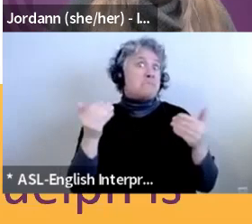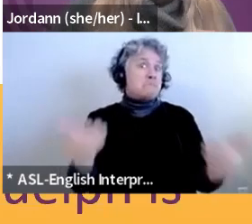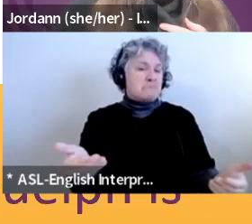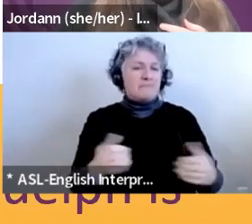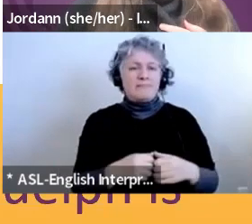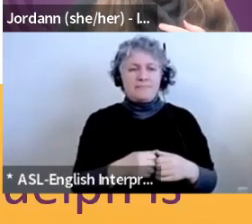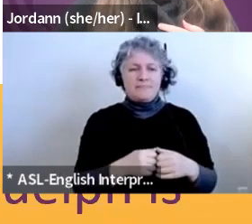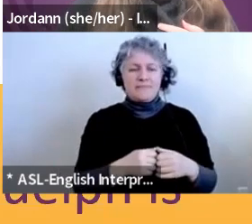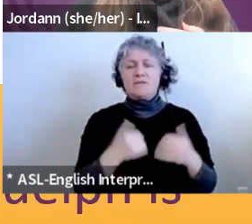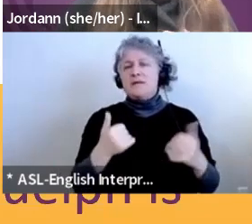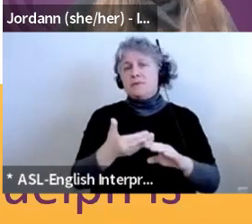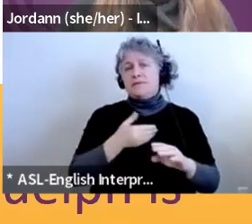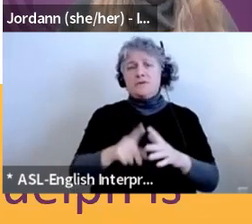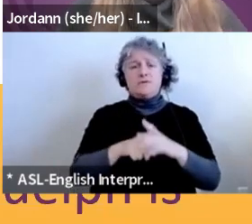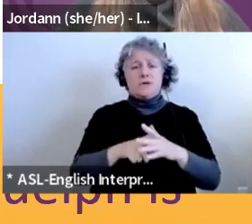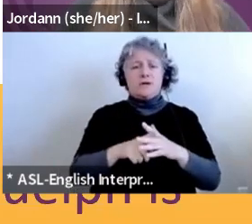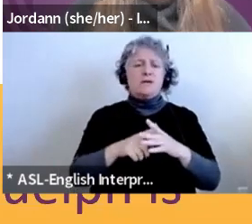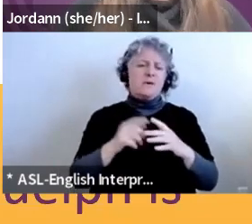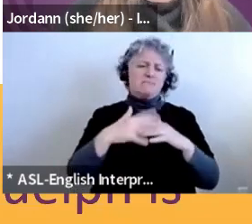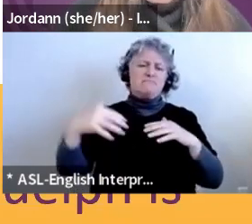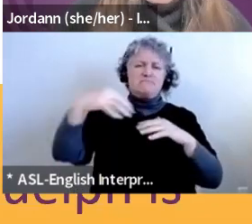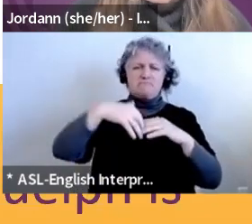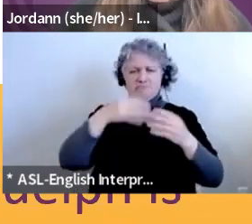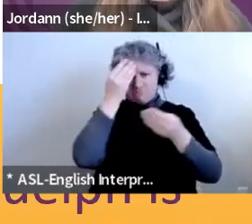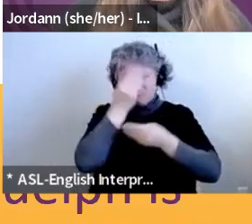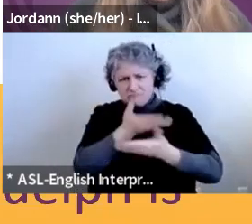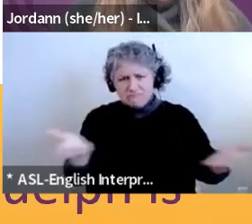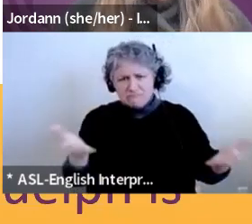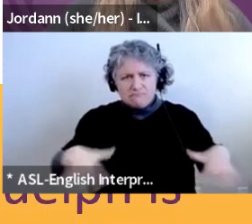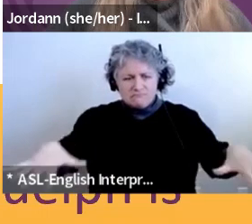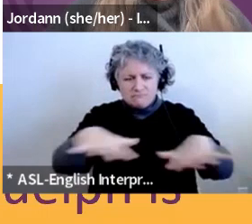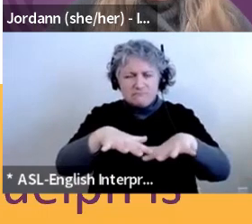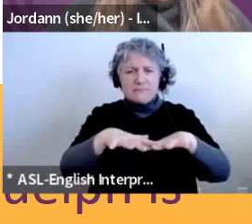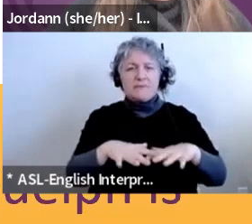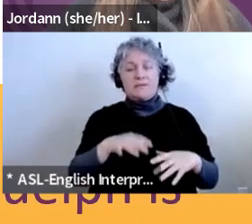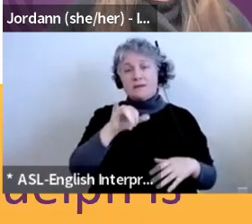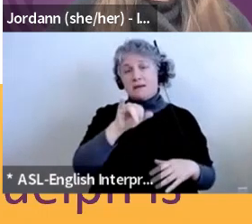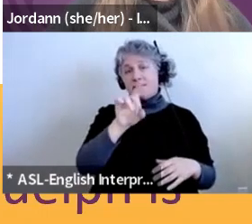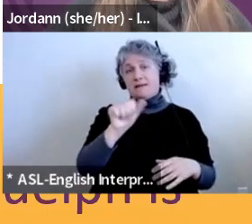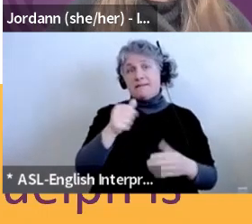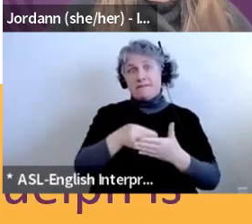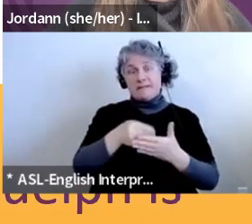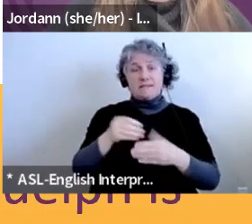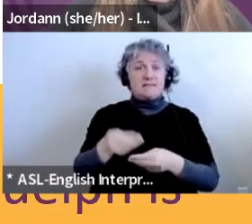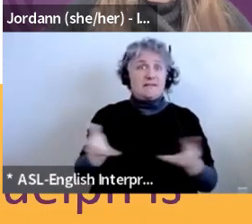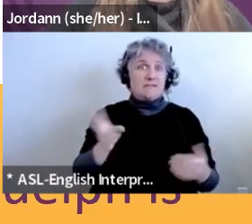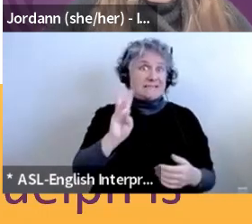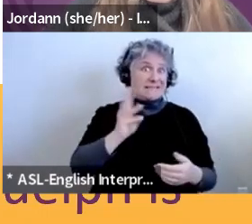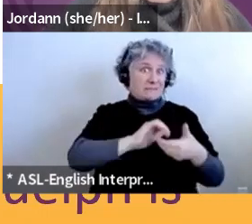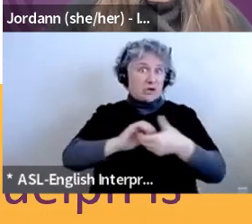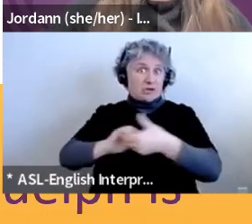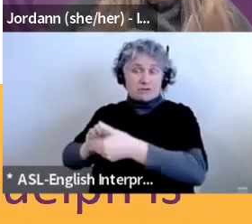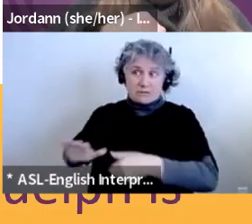Before we start today, I would like to do a land acknowledgement. While the i.d.e.a Fund is delivered through 6 partners across